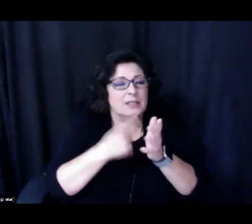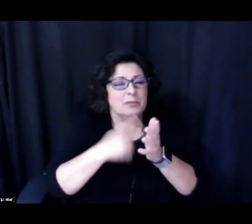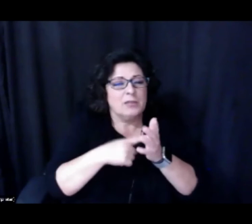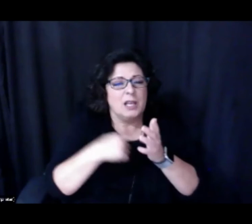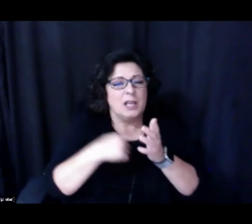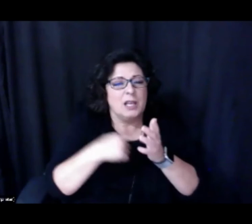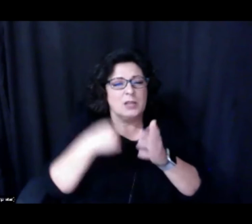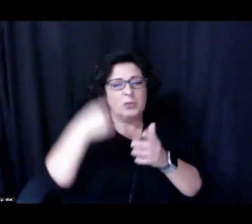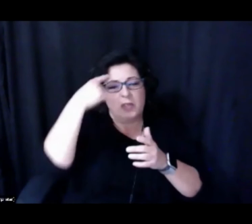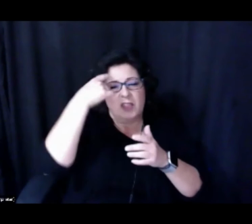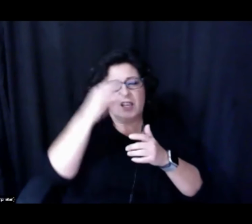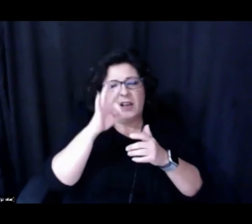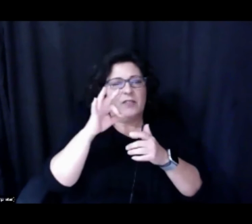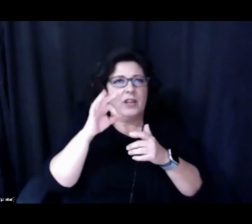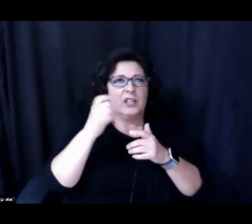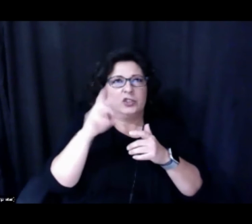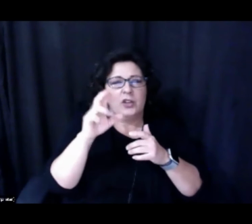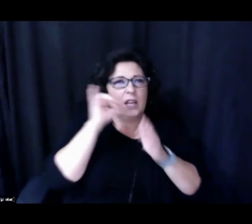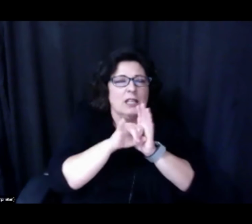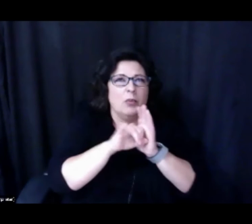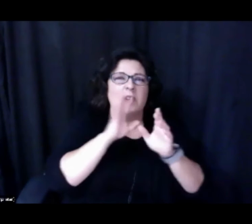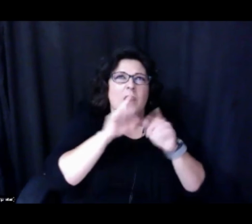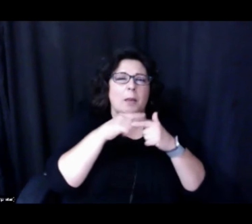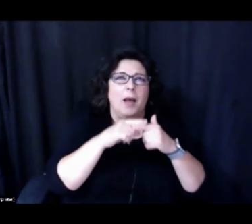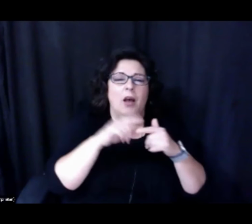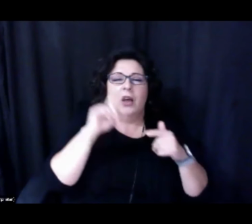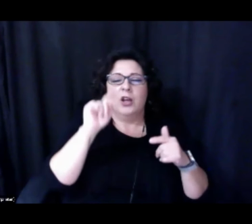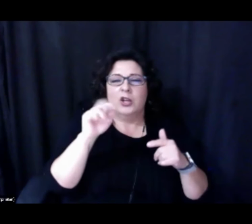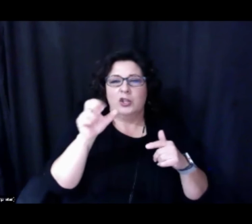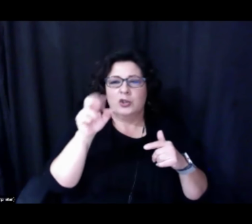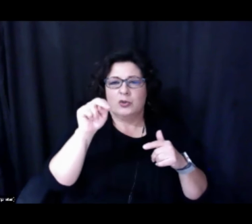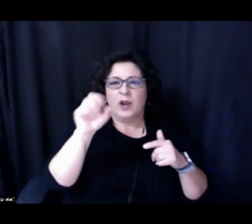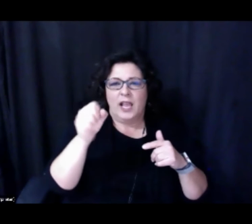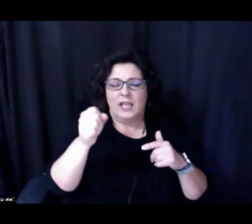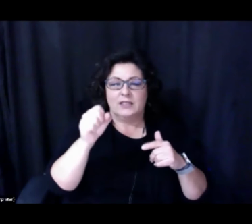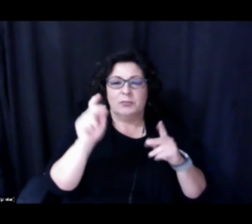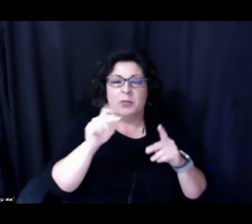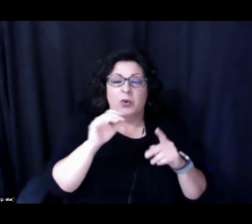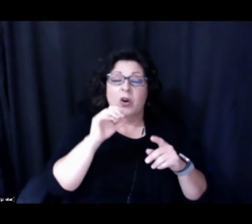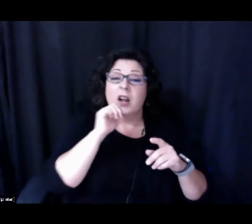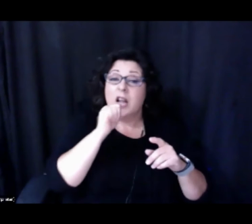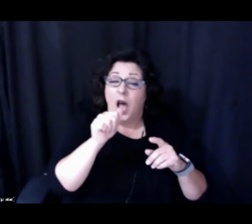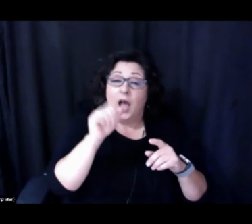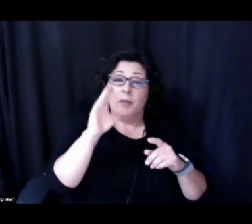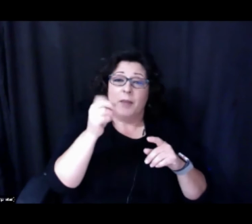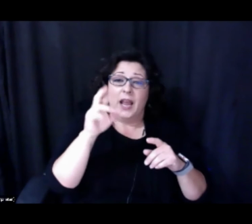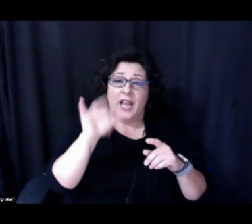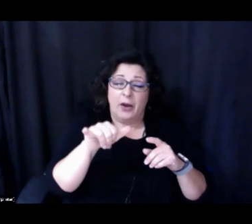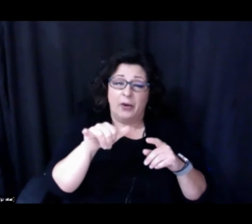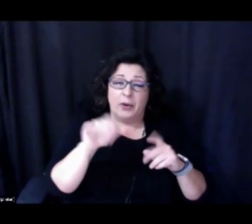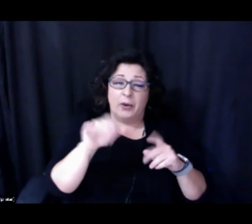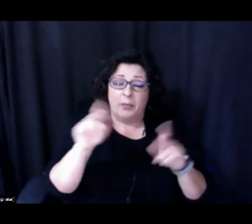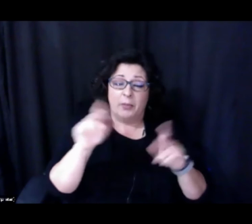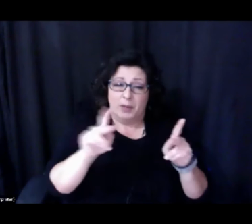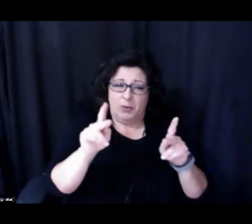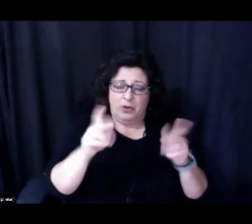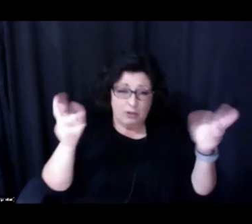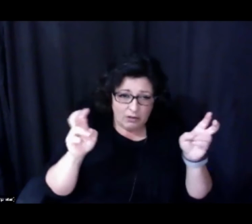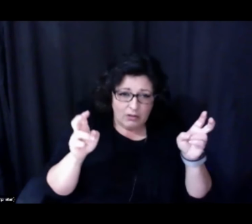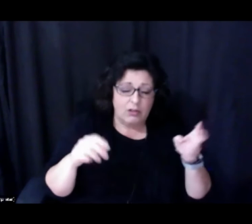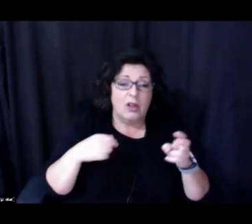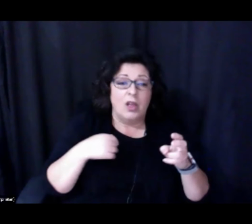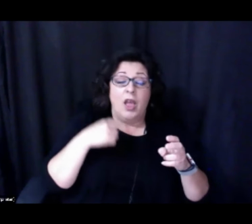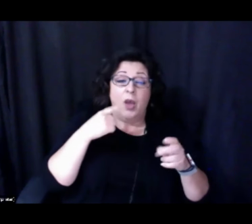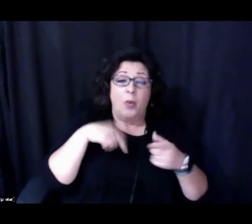gender identity when we're thinking of trans people or non-binary people, but we're really thinking of gender. And when we